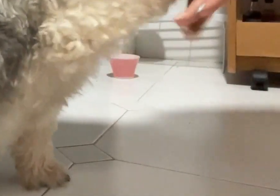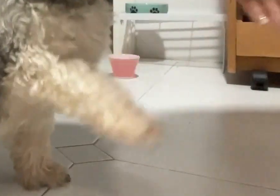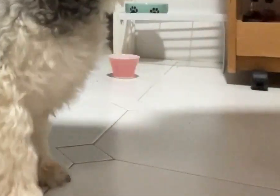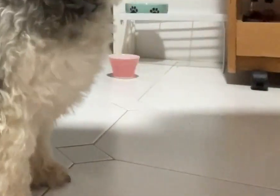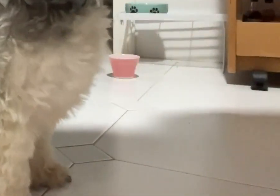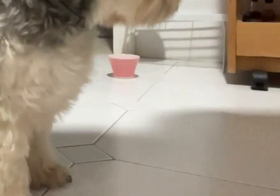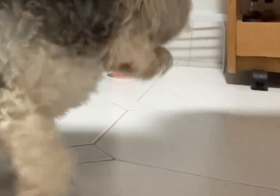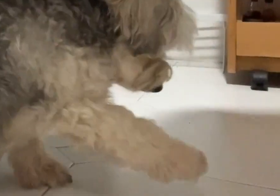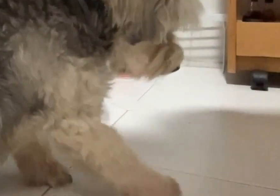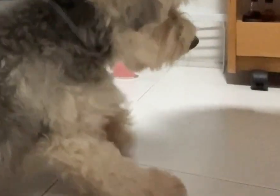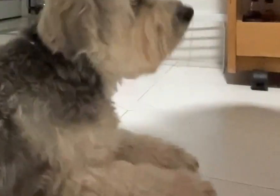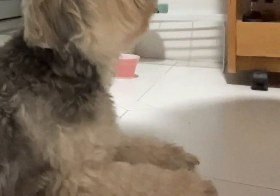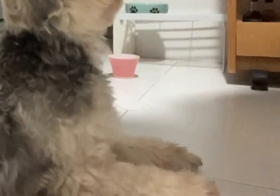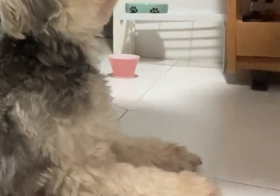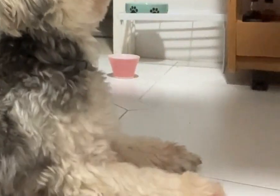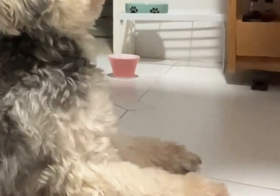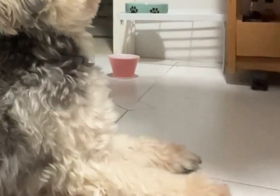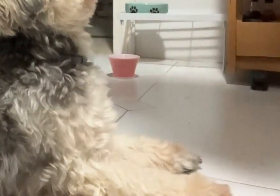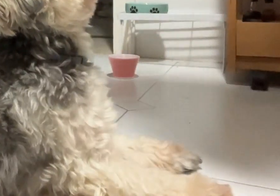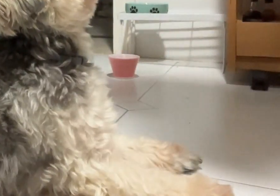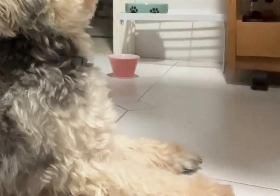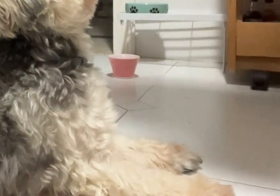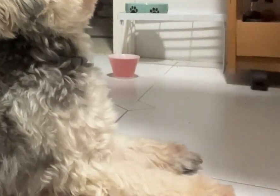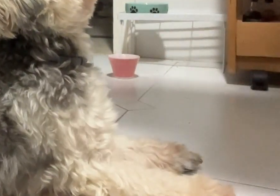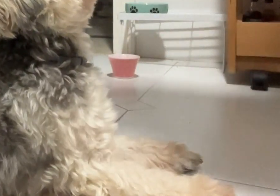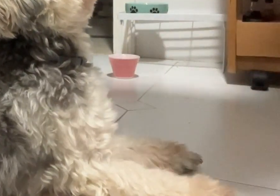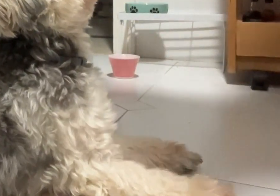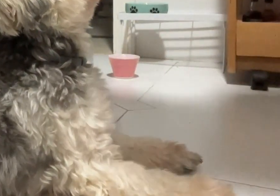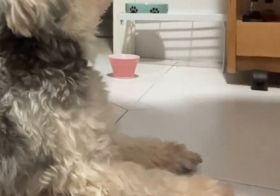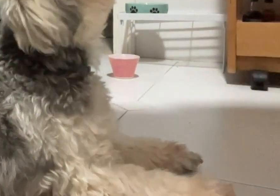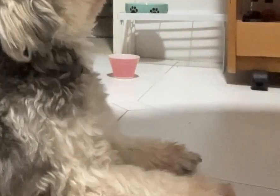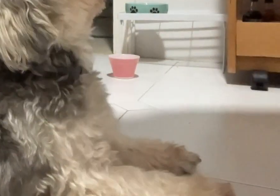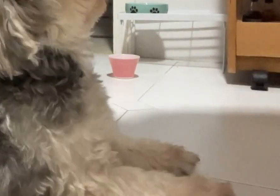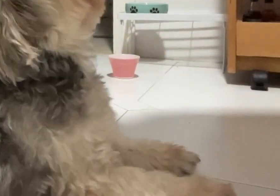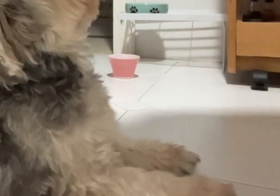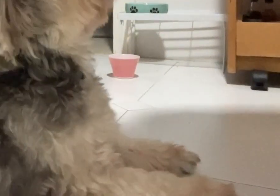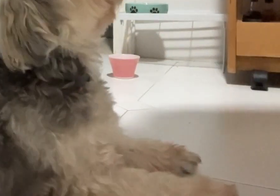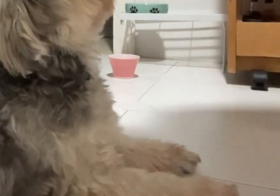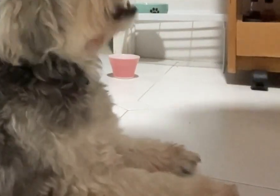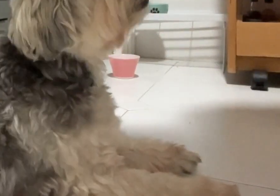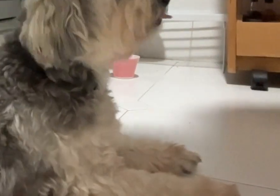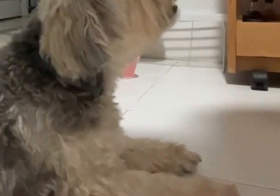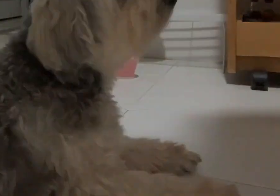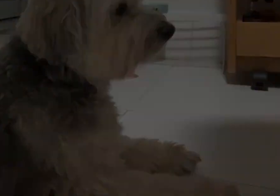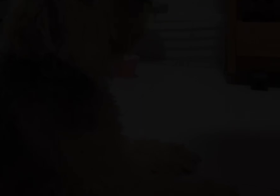down. No, lay down. Yay! Good boy! Oh my god, I'm so proud of you. You are so clever.